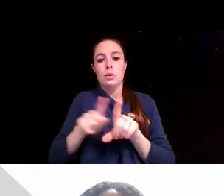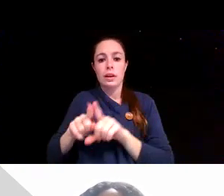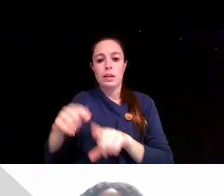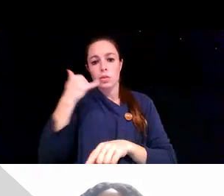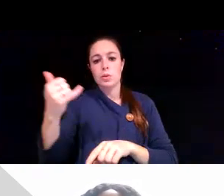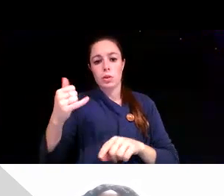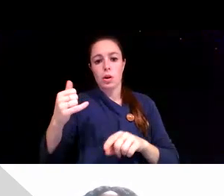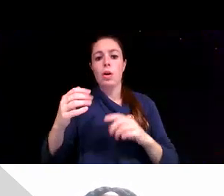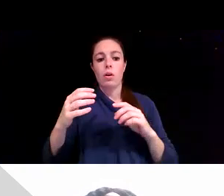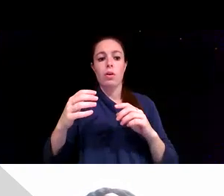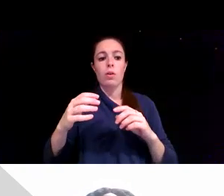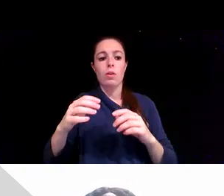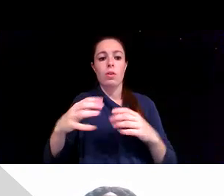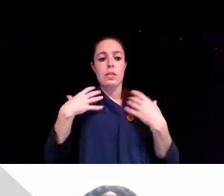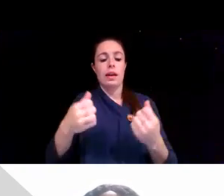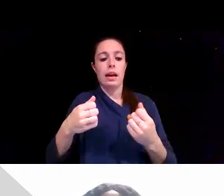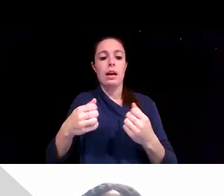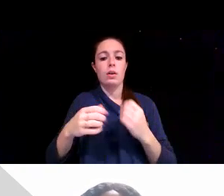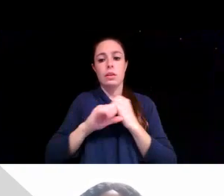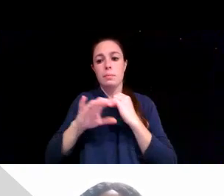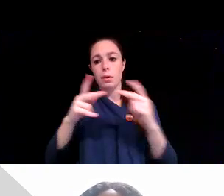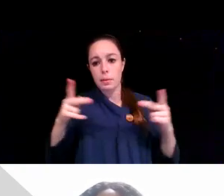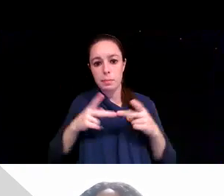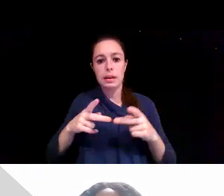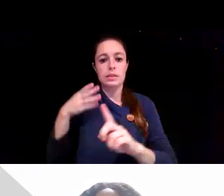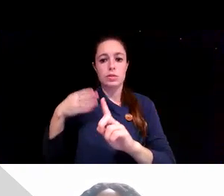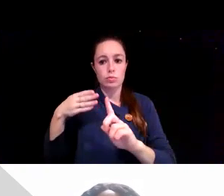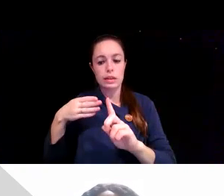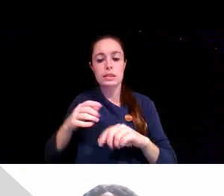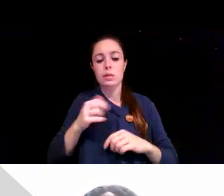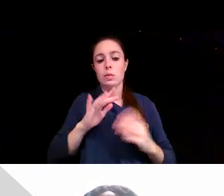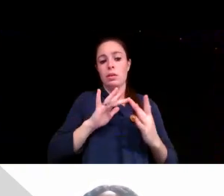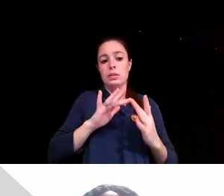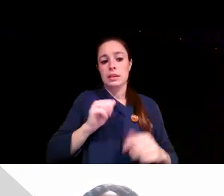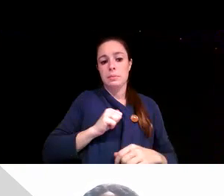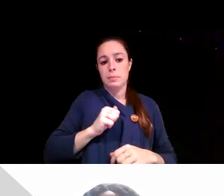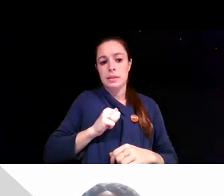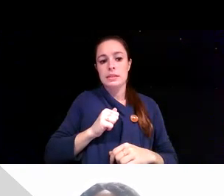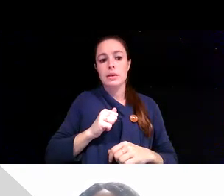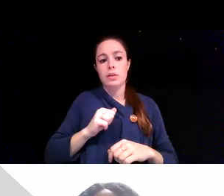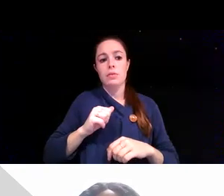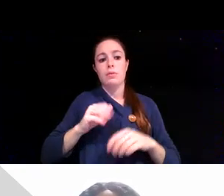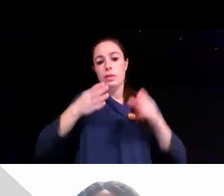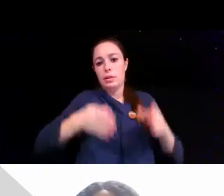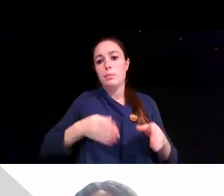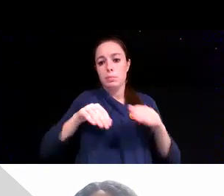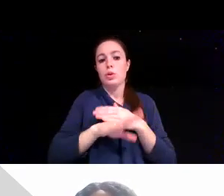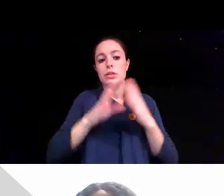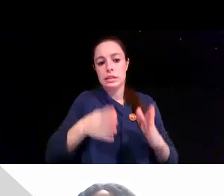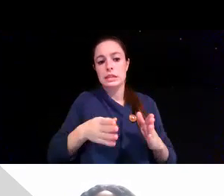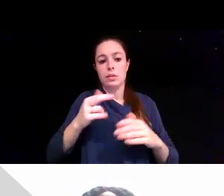directly or reach out to an assister like myself, either in person or over the phone for